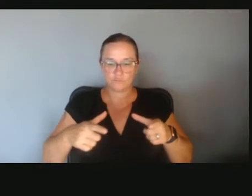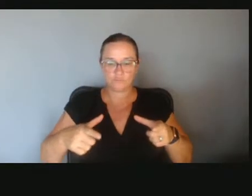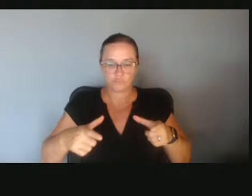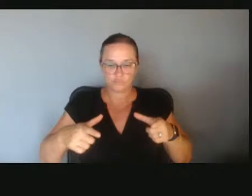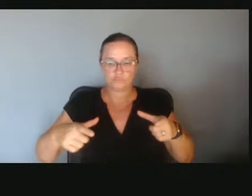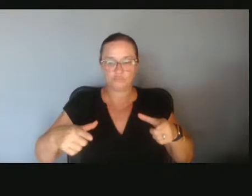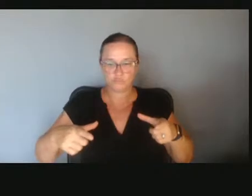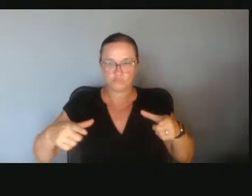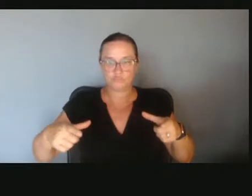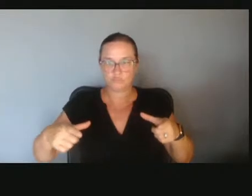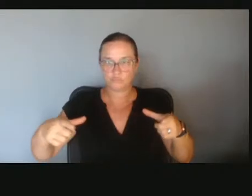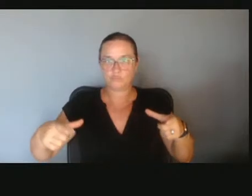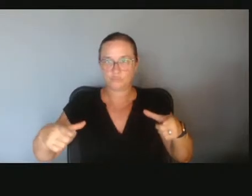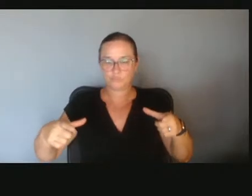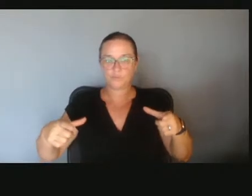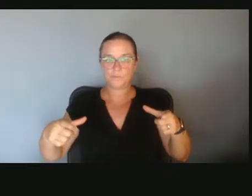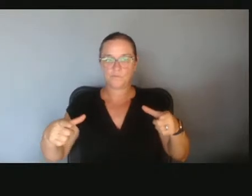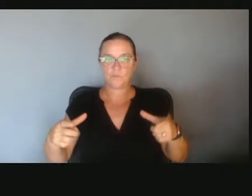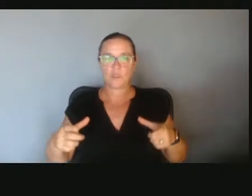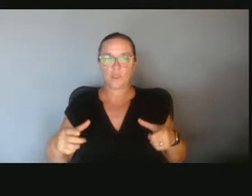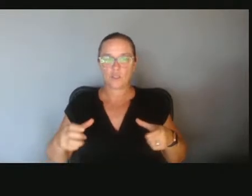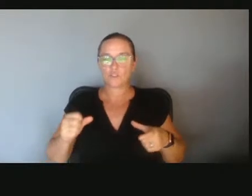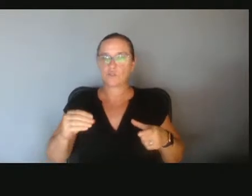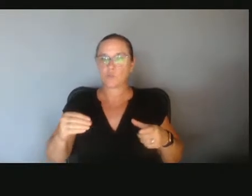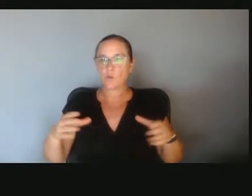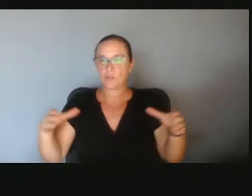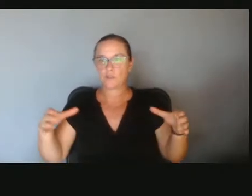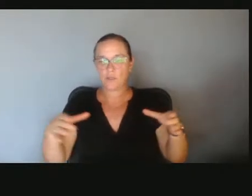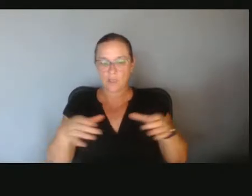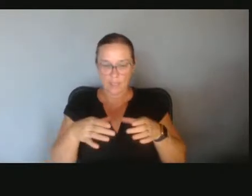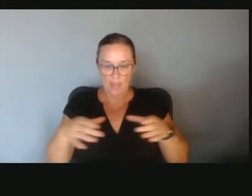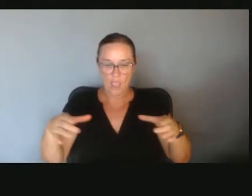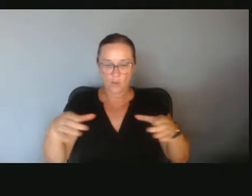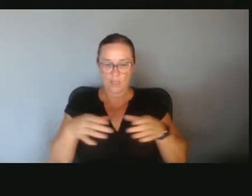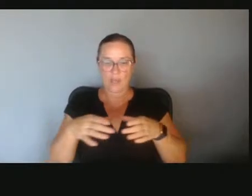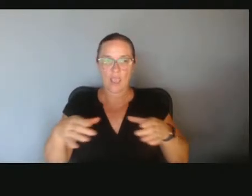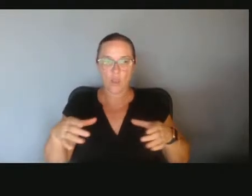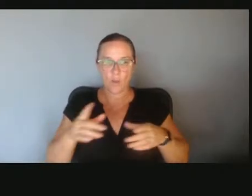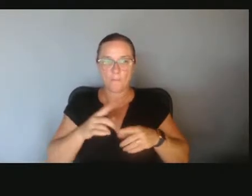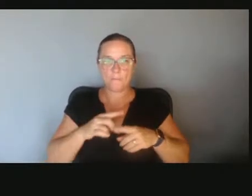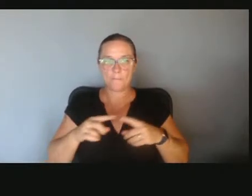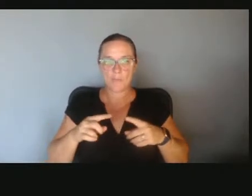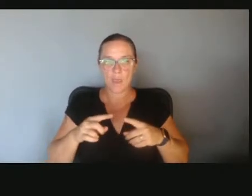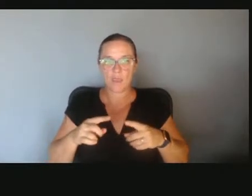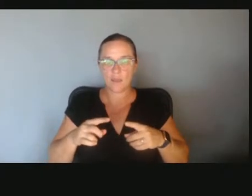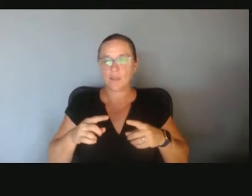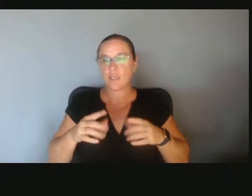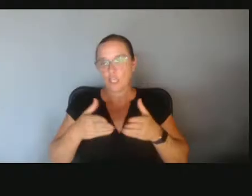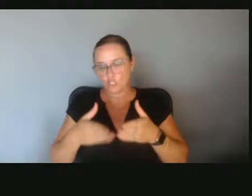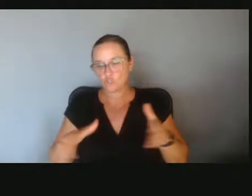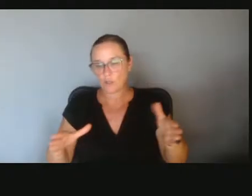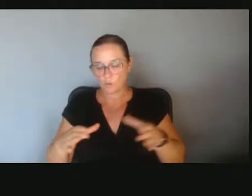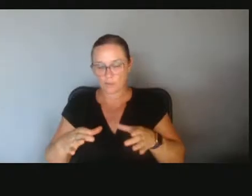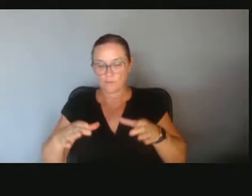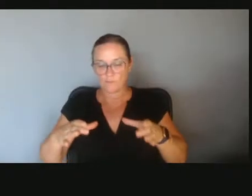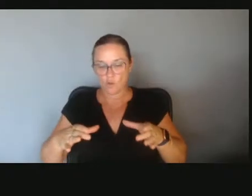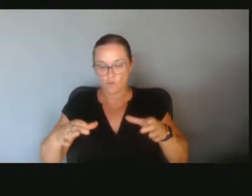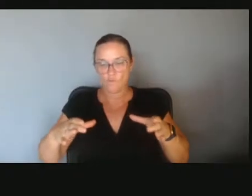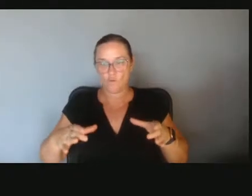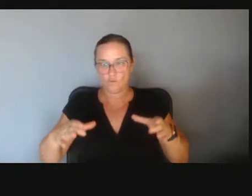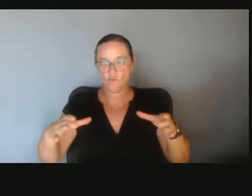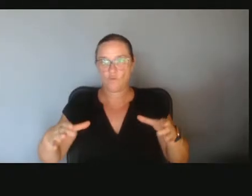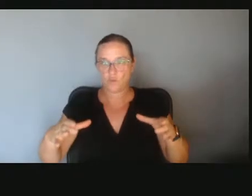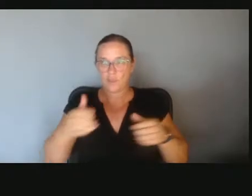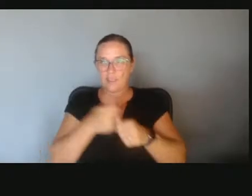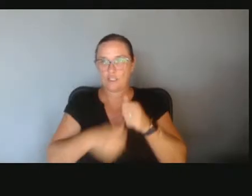lengthening long term. So the accordion is moving out and back and out and back, and the net is that it's getting further apart, a little bit further apart